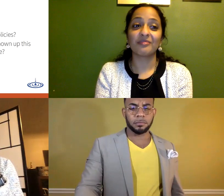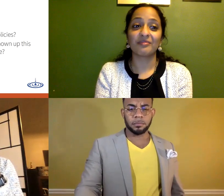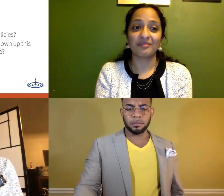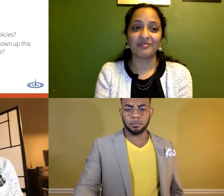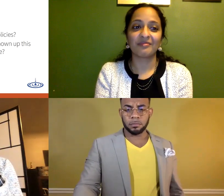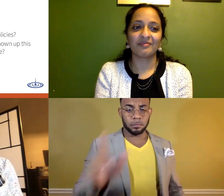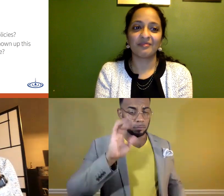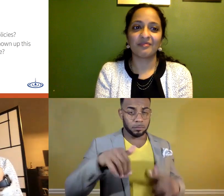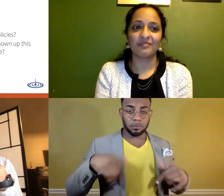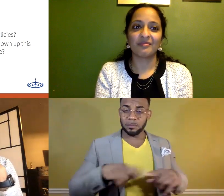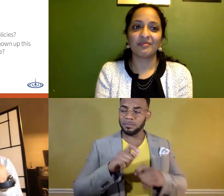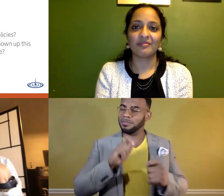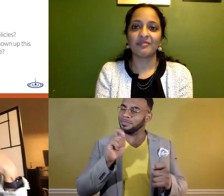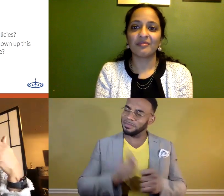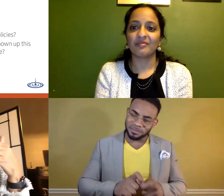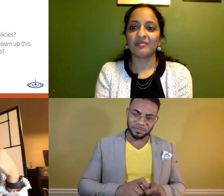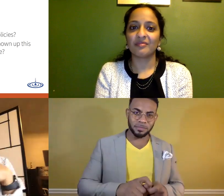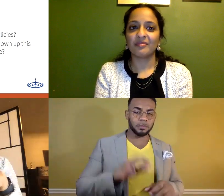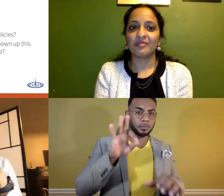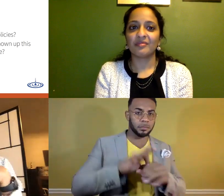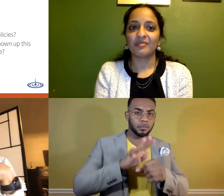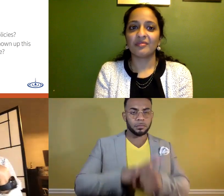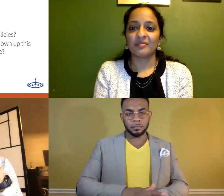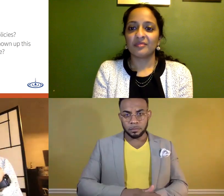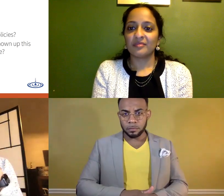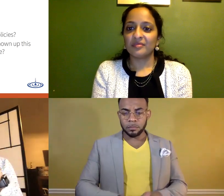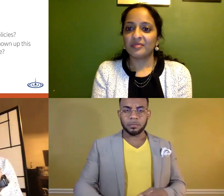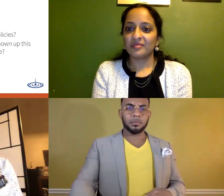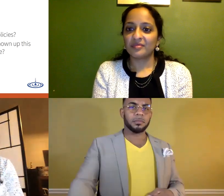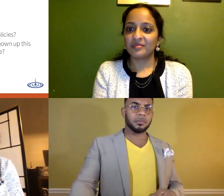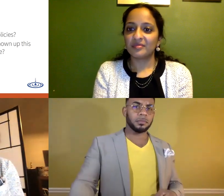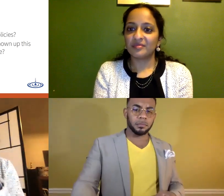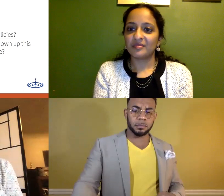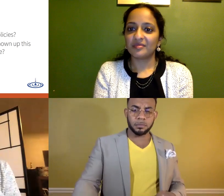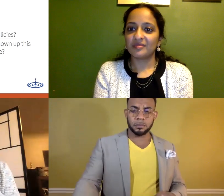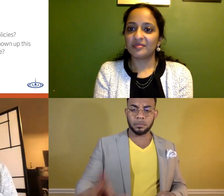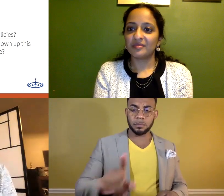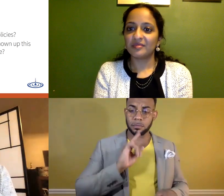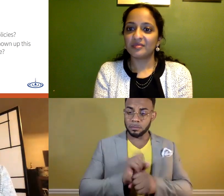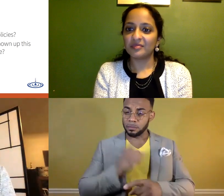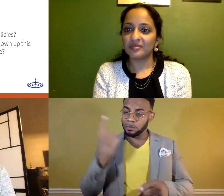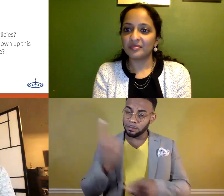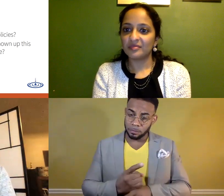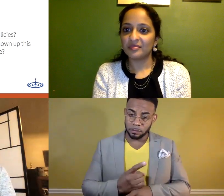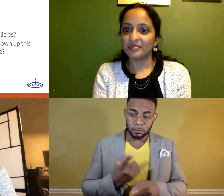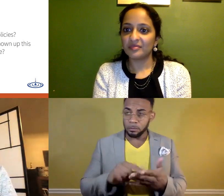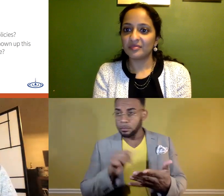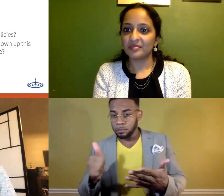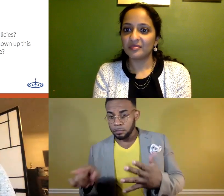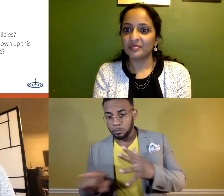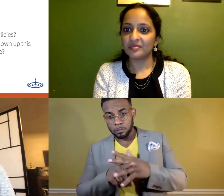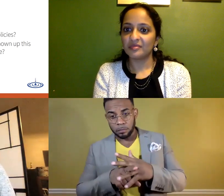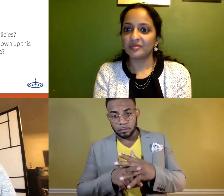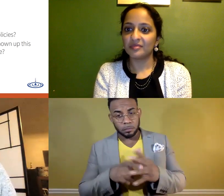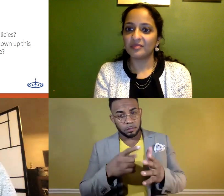us. Exactly. Voter suppression. That is absolutely right. What else is showing up?